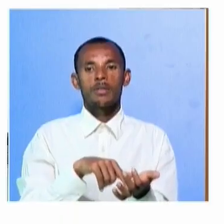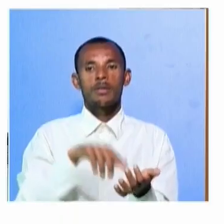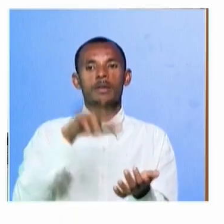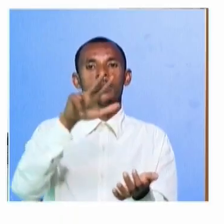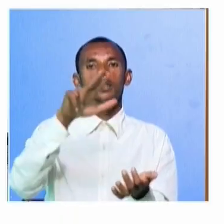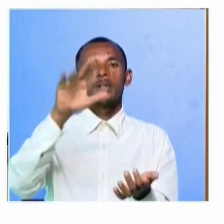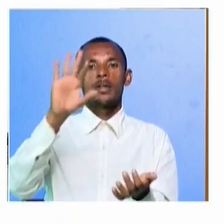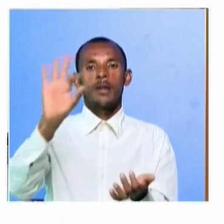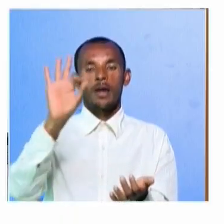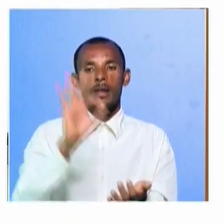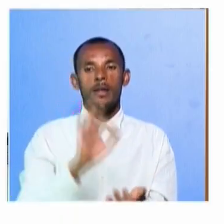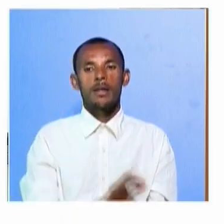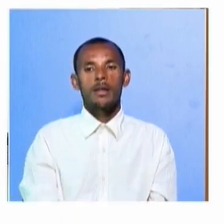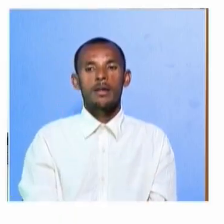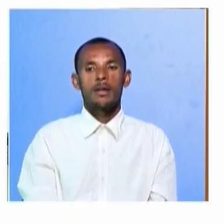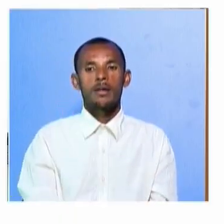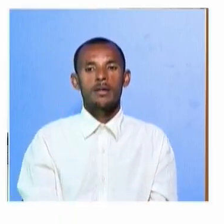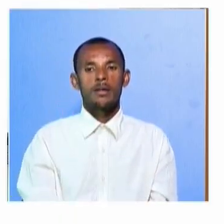8.39.